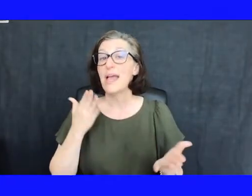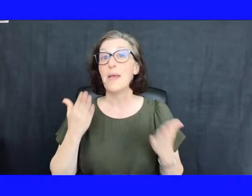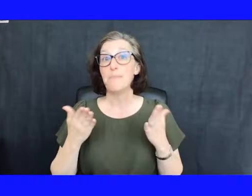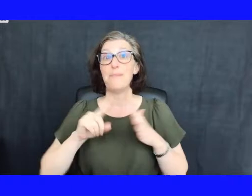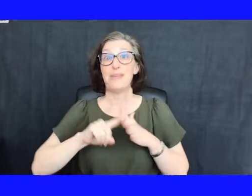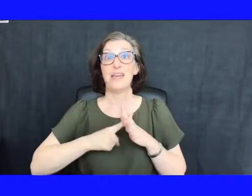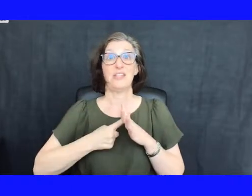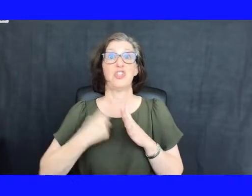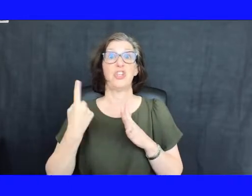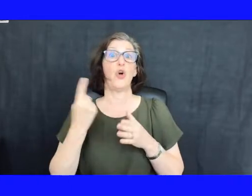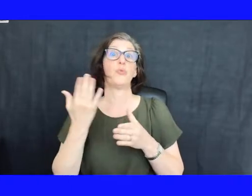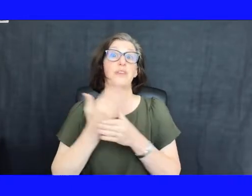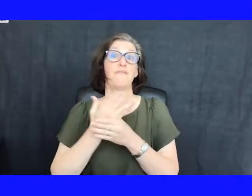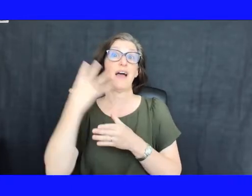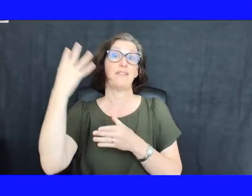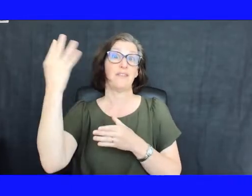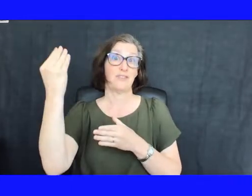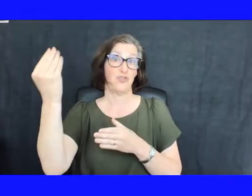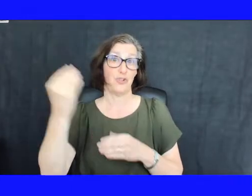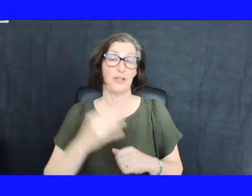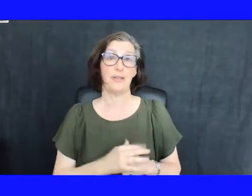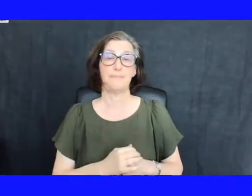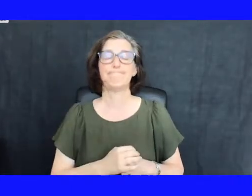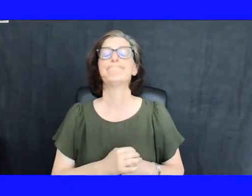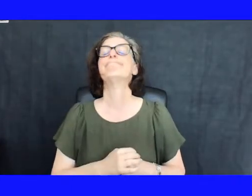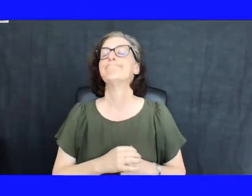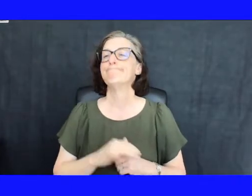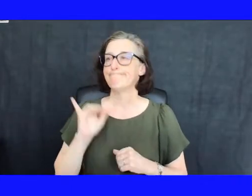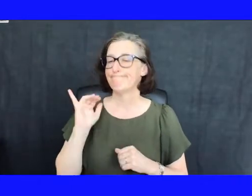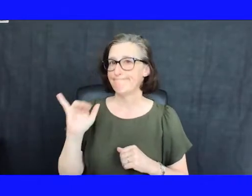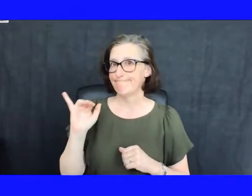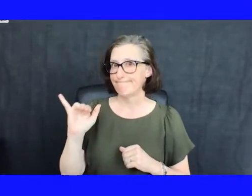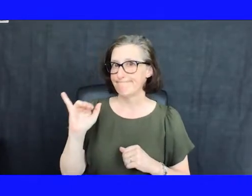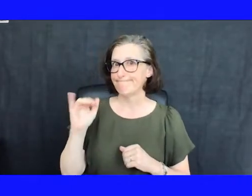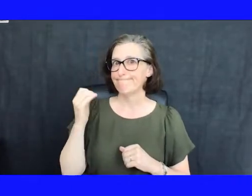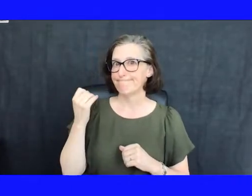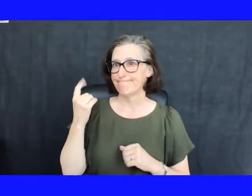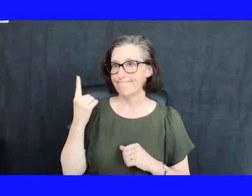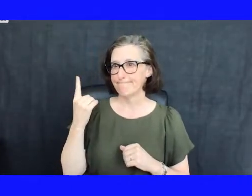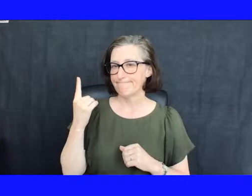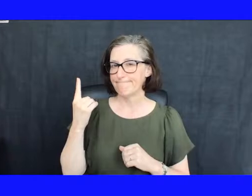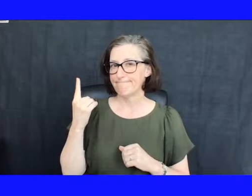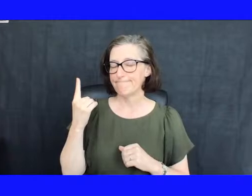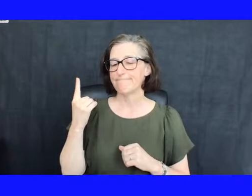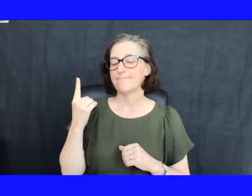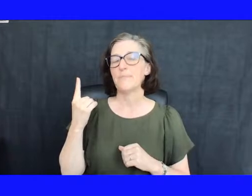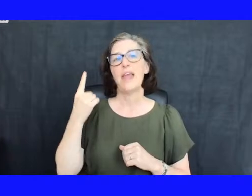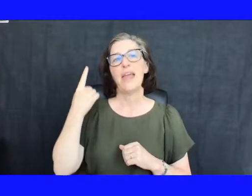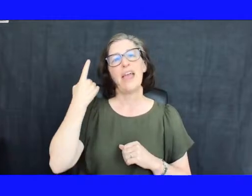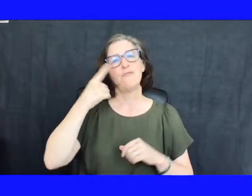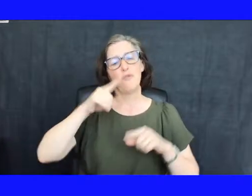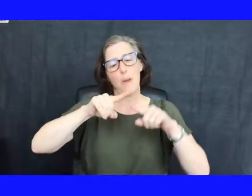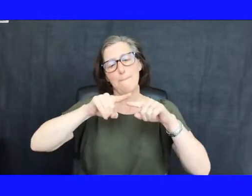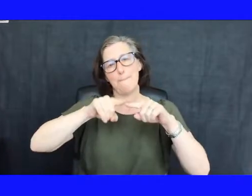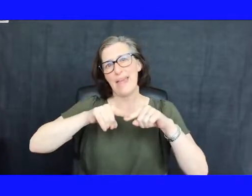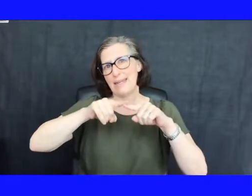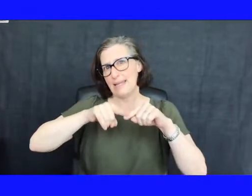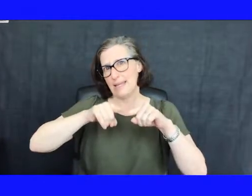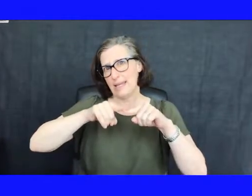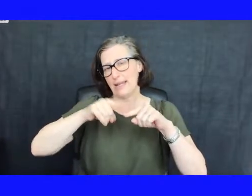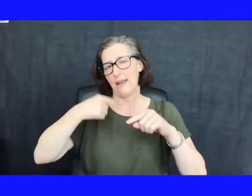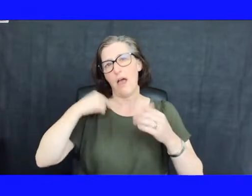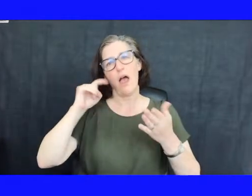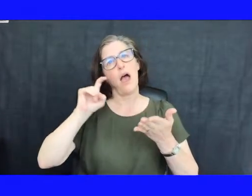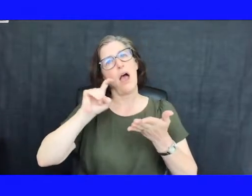the circumstance, or is there? Well, yes. Well, it's the expectation is 90 days for sexual harassment complaints.